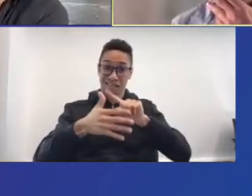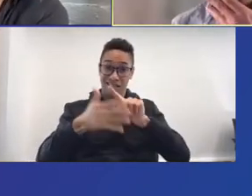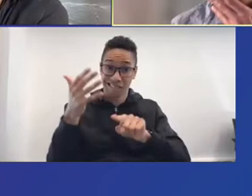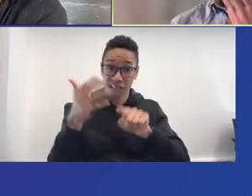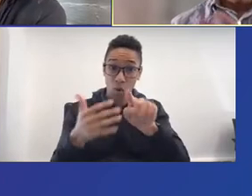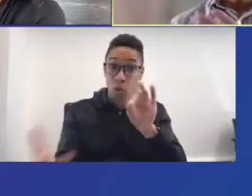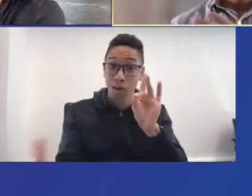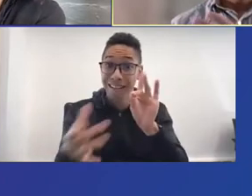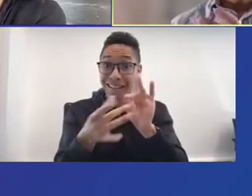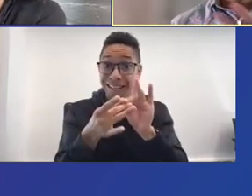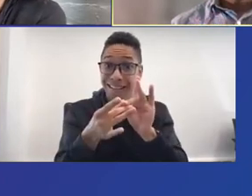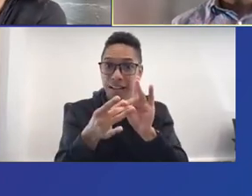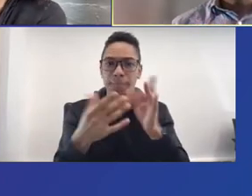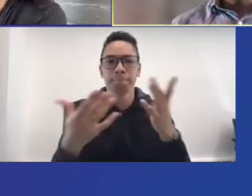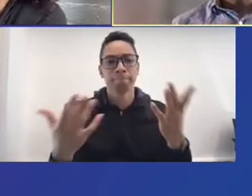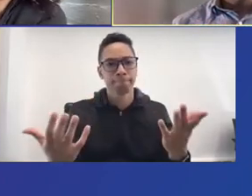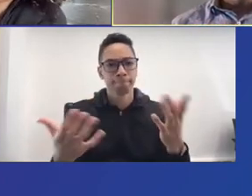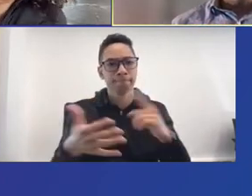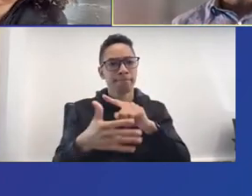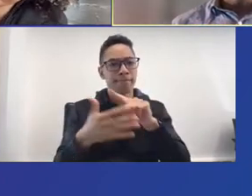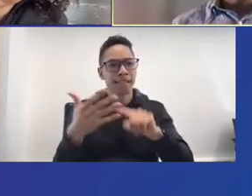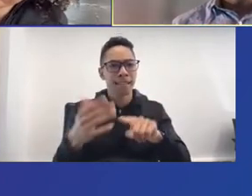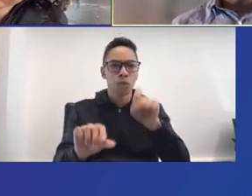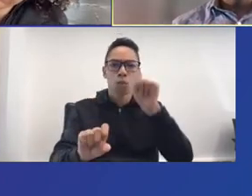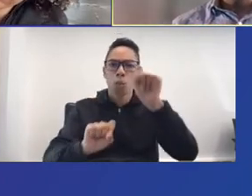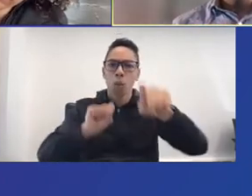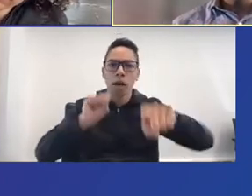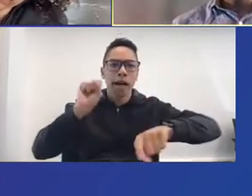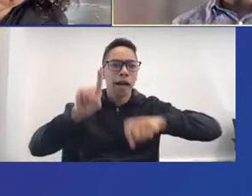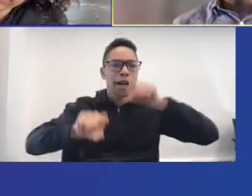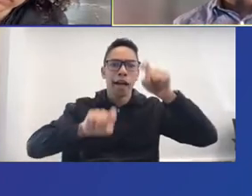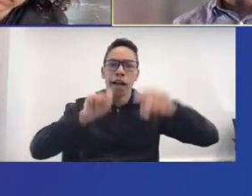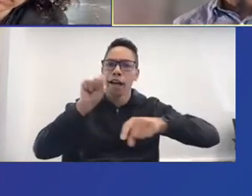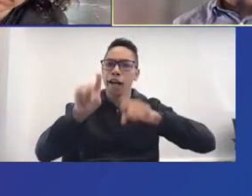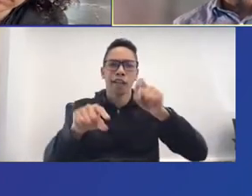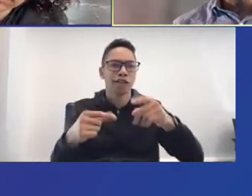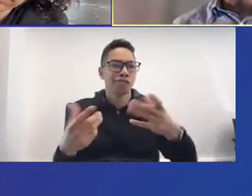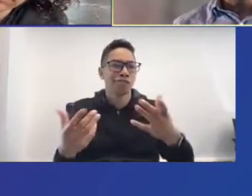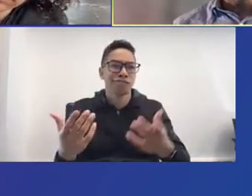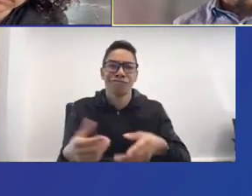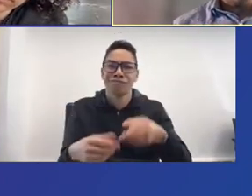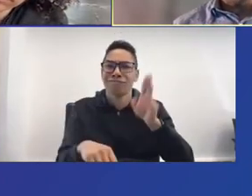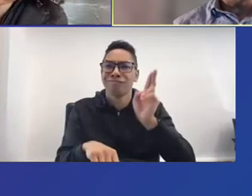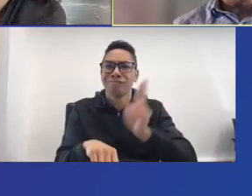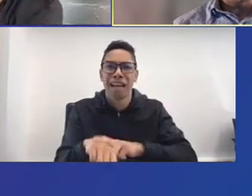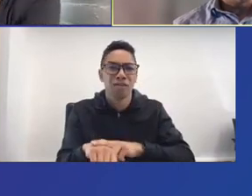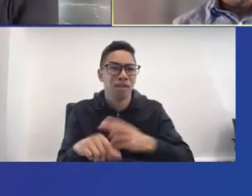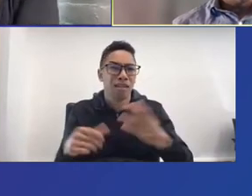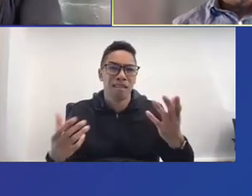that these questions just come, the embodiment just comes,